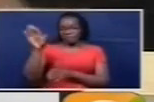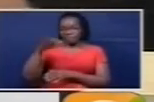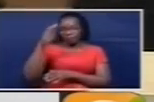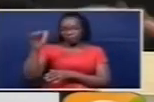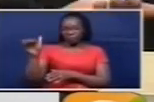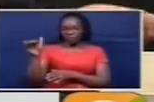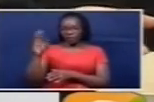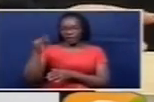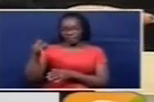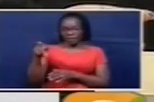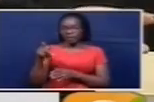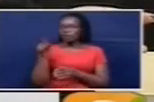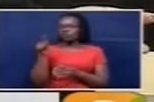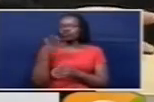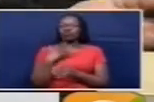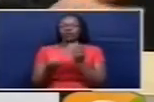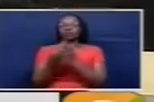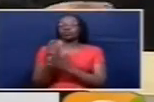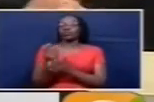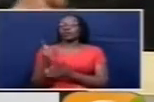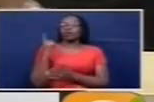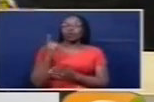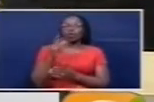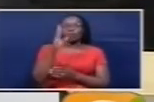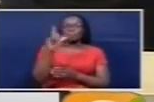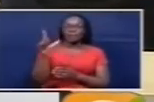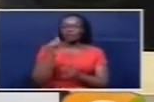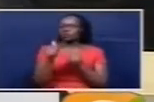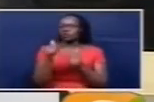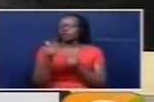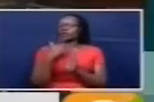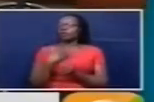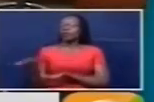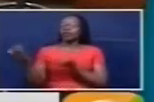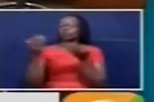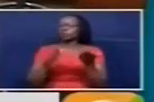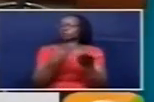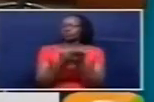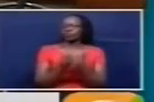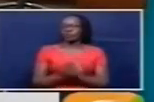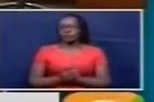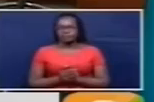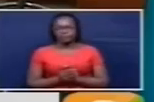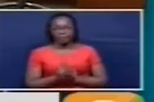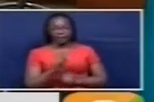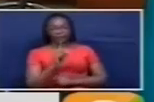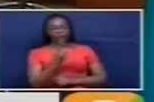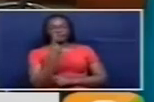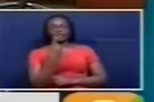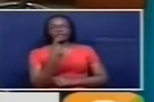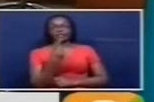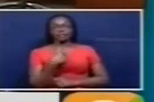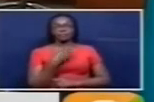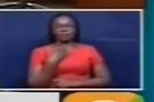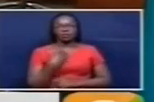parliament, what legislation, Boniface, do you intend to bring to the August House? I think, number one, I want to start with my national agenda.